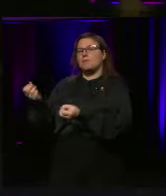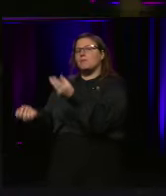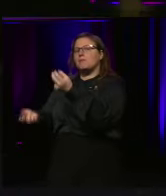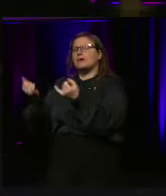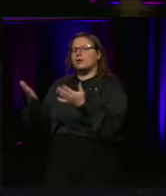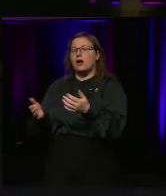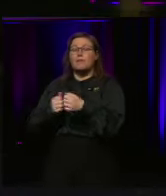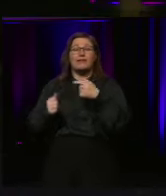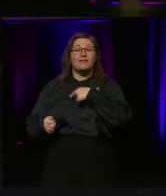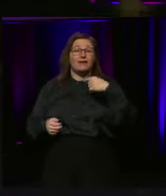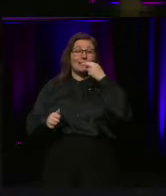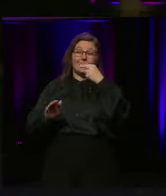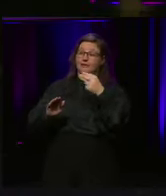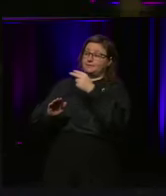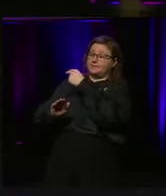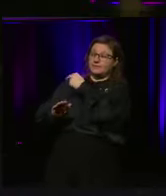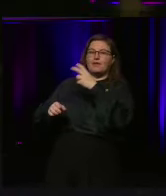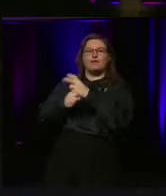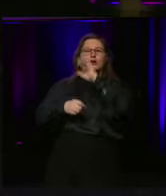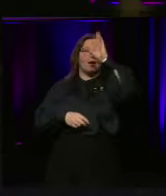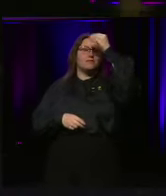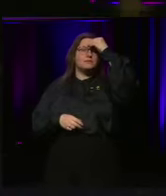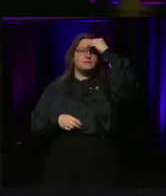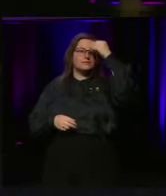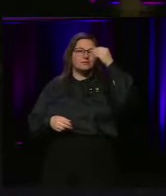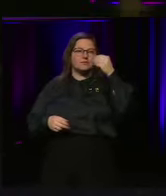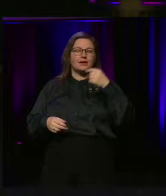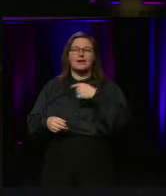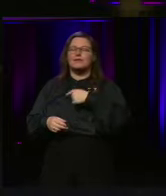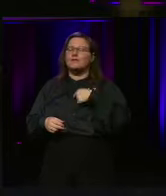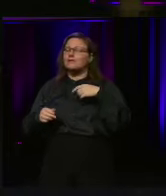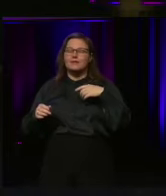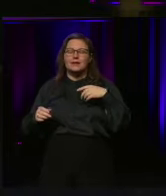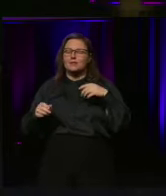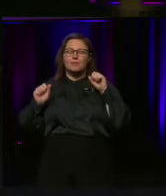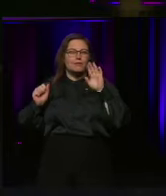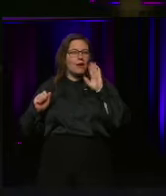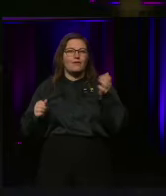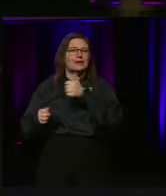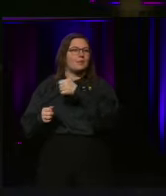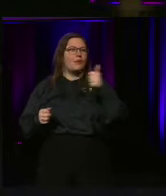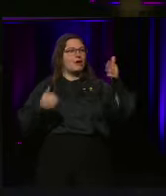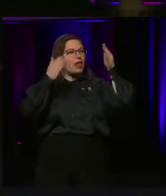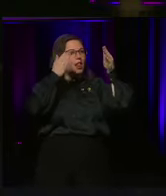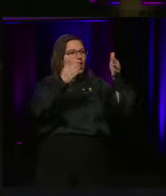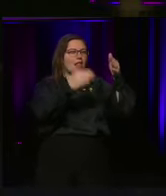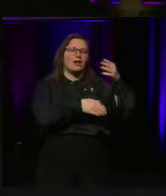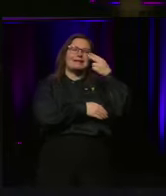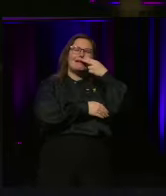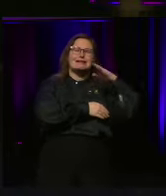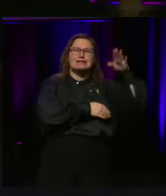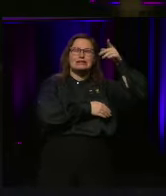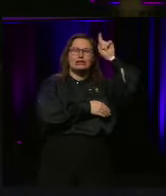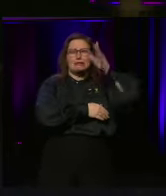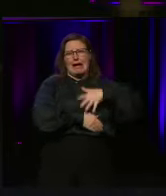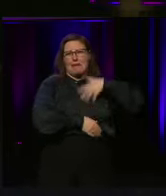to history to try to learn something again, we don't need only to look at such horrible regimes as the Nazi regime. We can